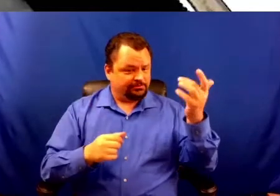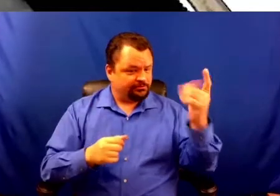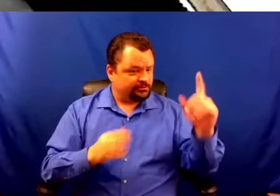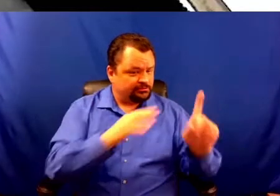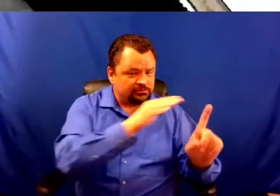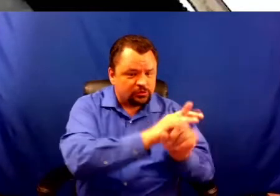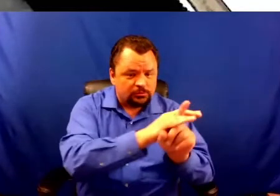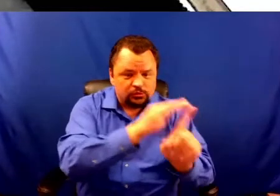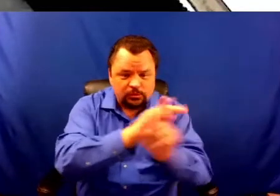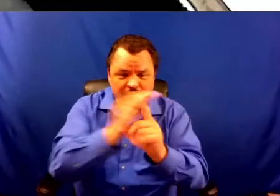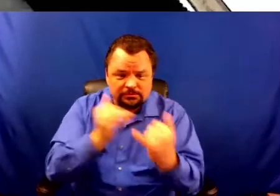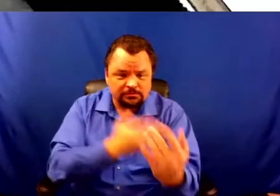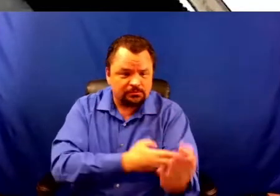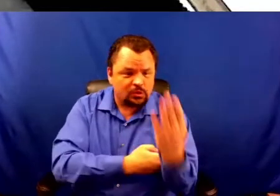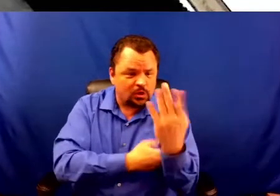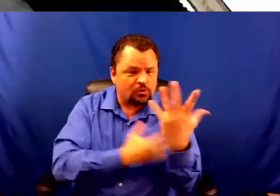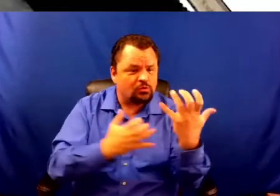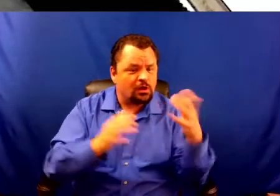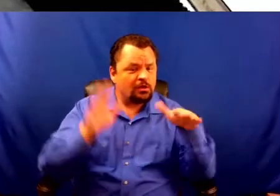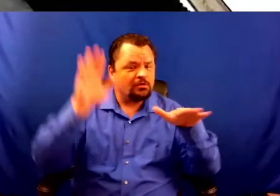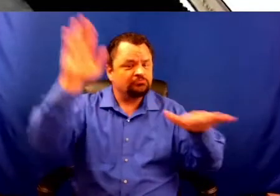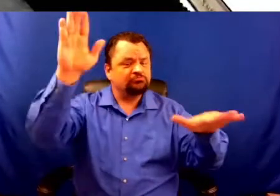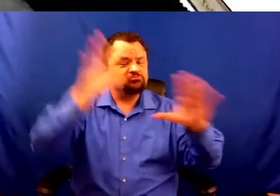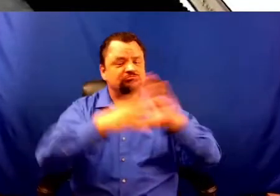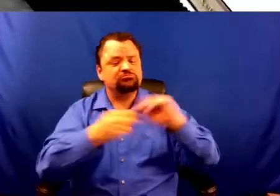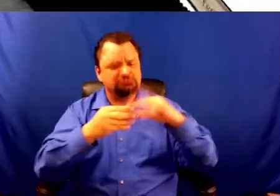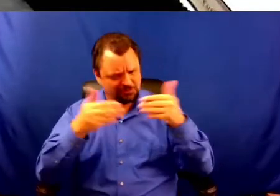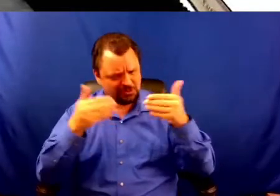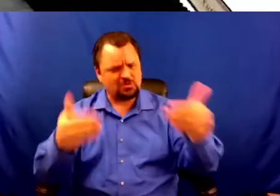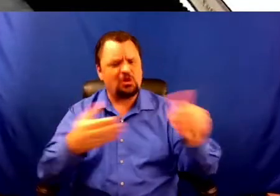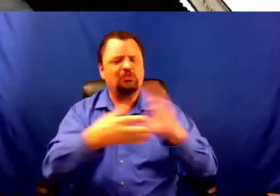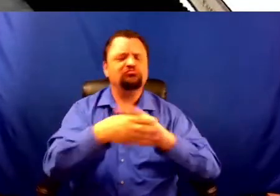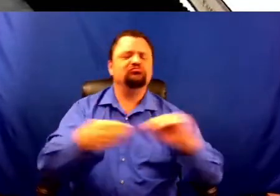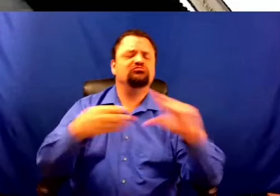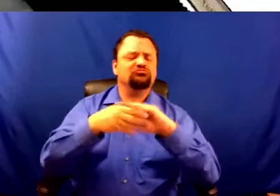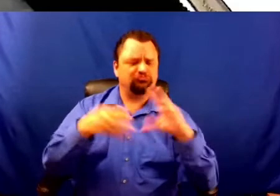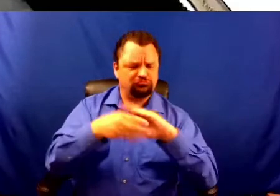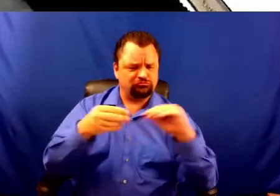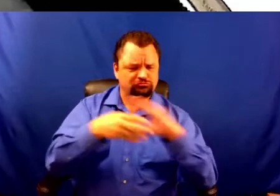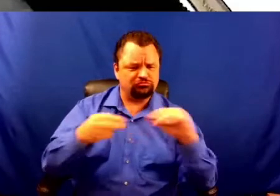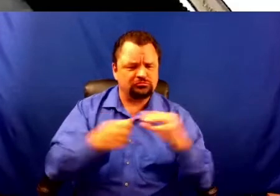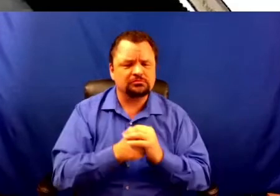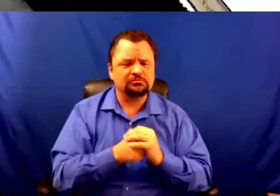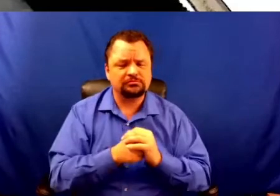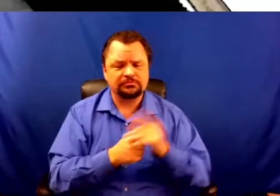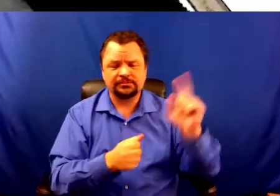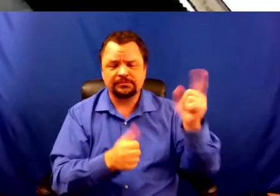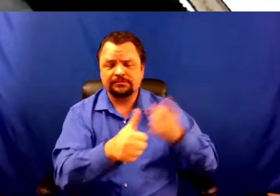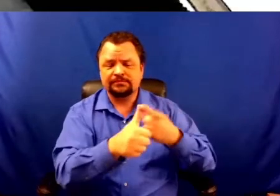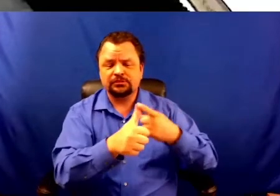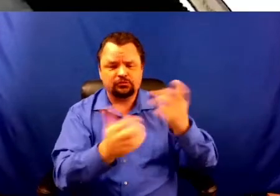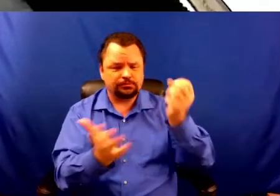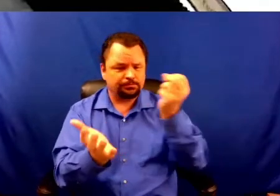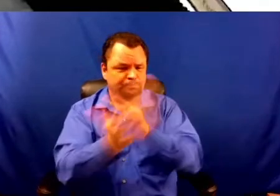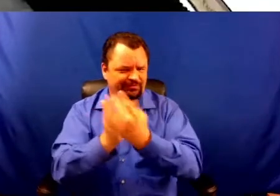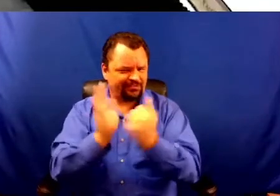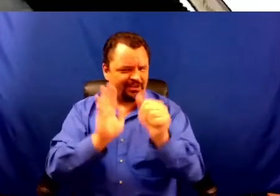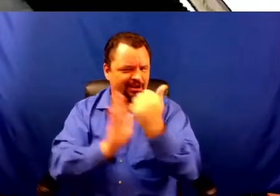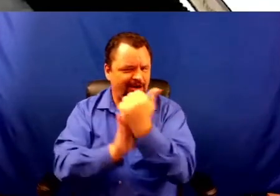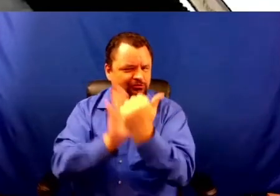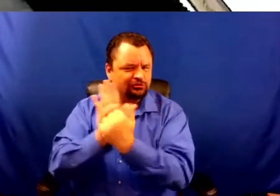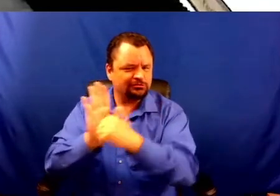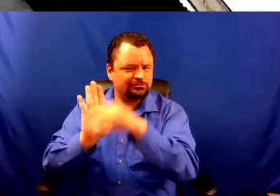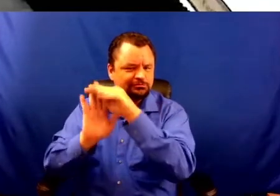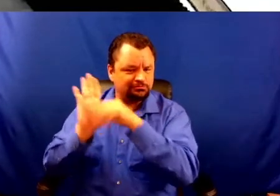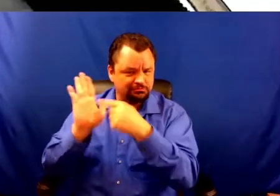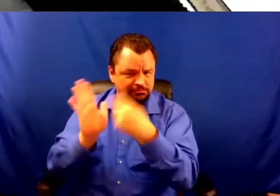Okay. Good. First action item is approval of the agenda. So you have it there in front